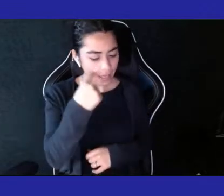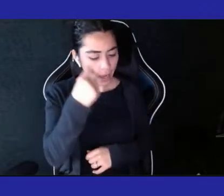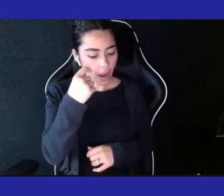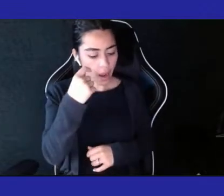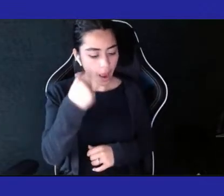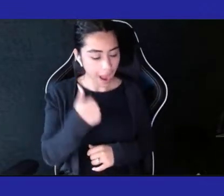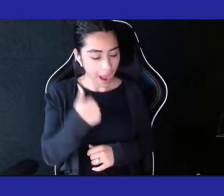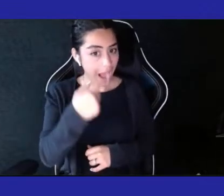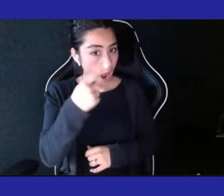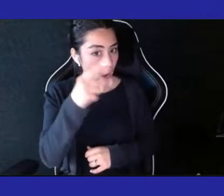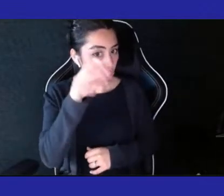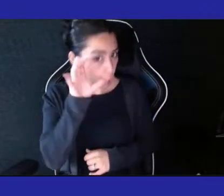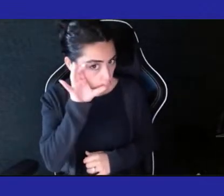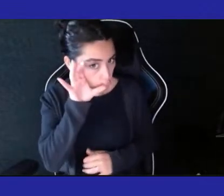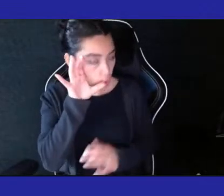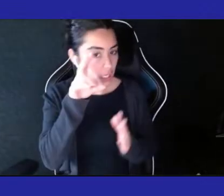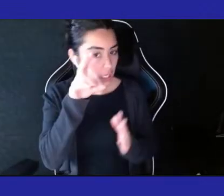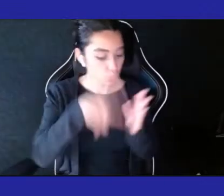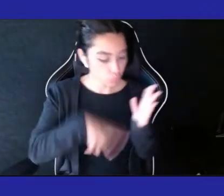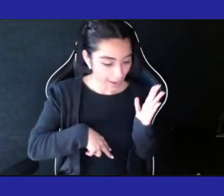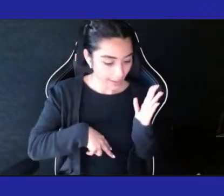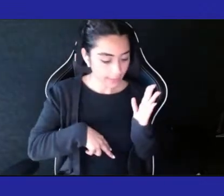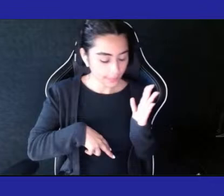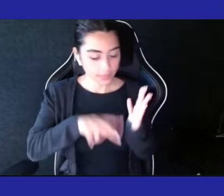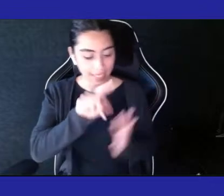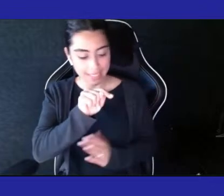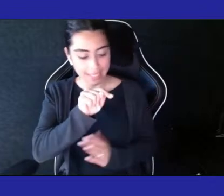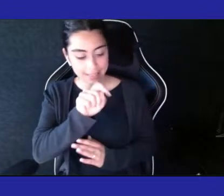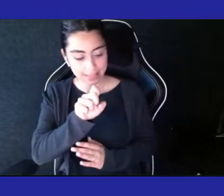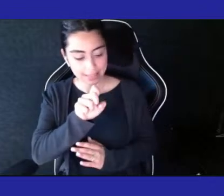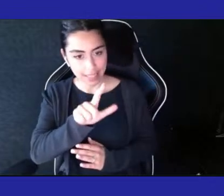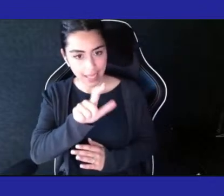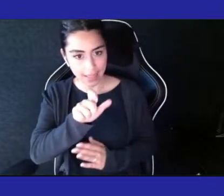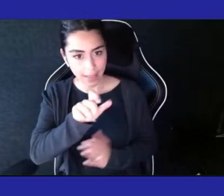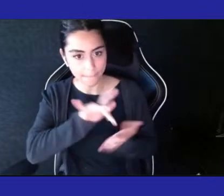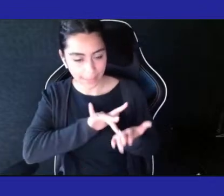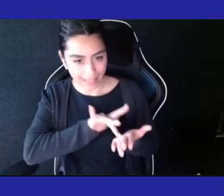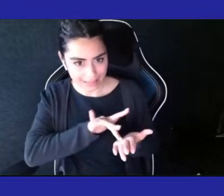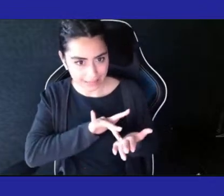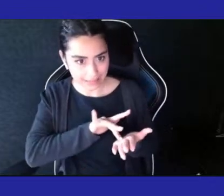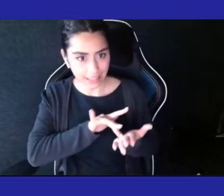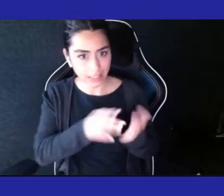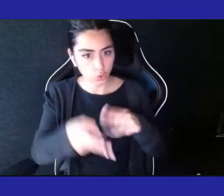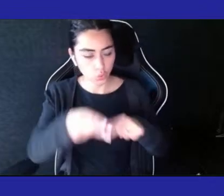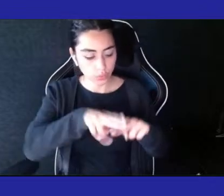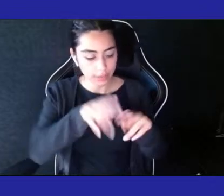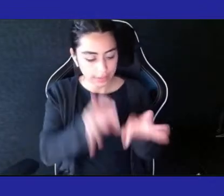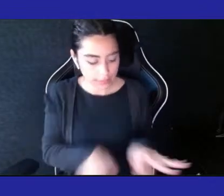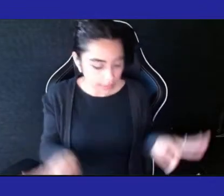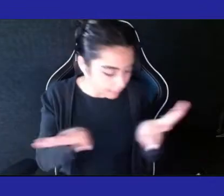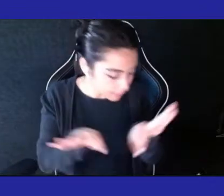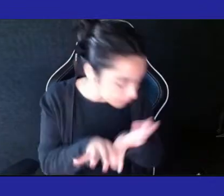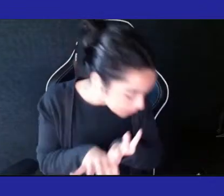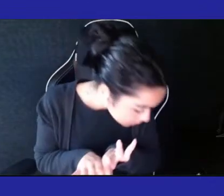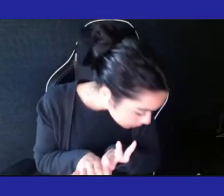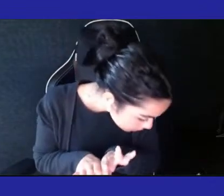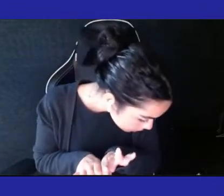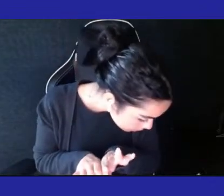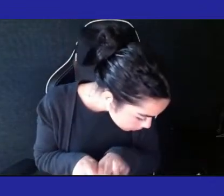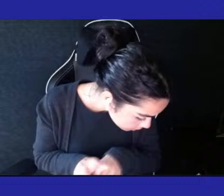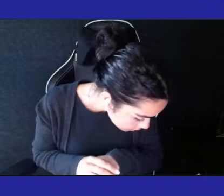telemedicine. It's been used significantly, and at some point, and it may not be one of